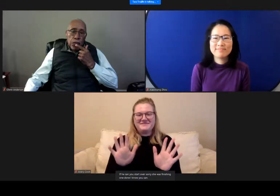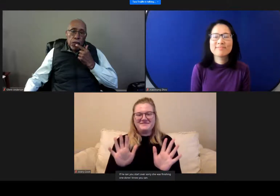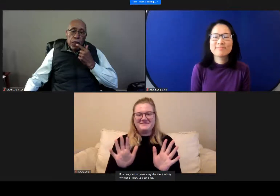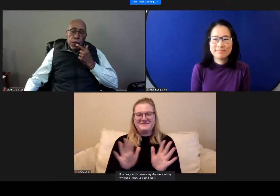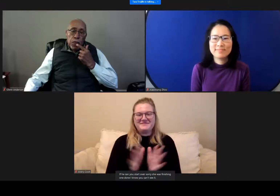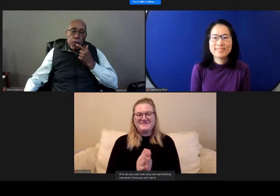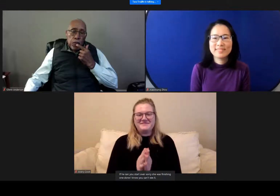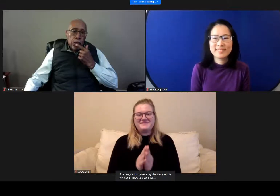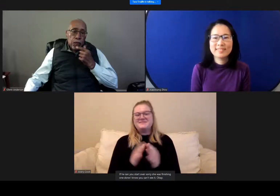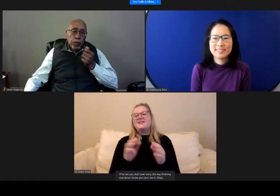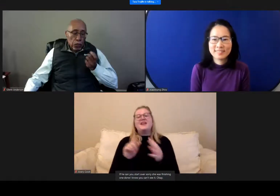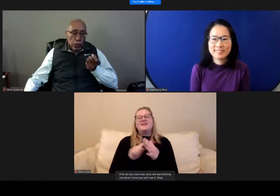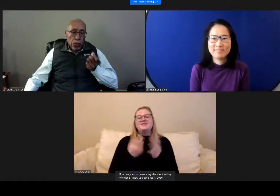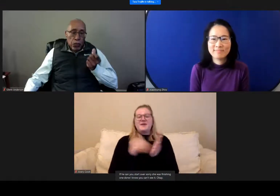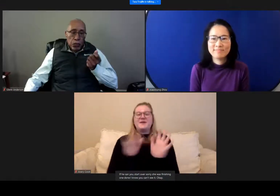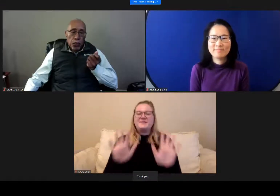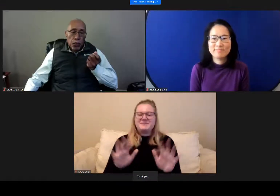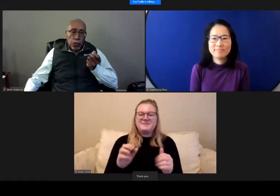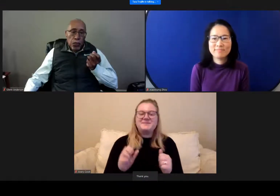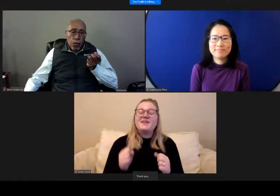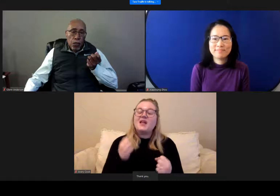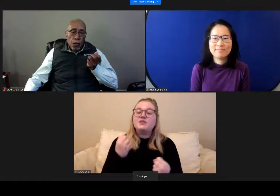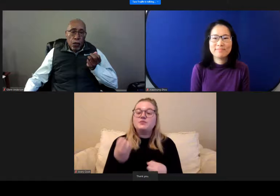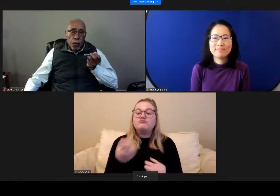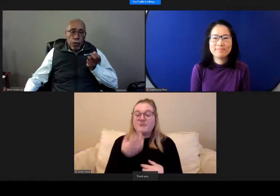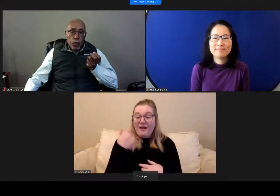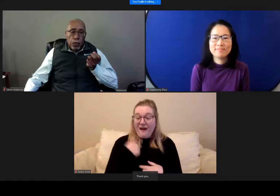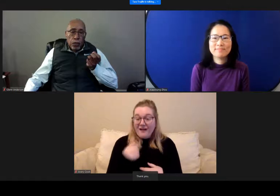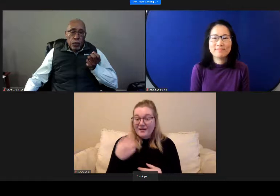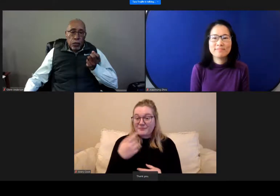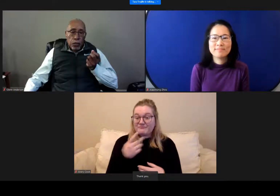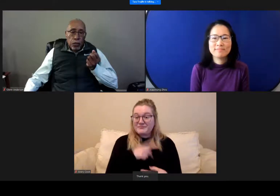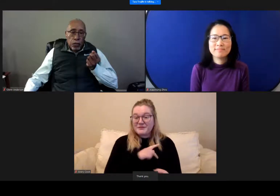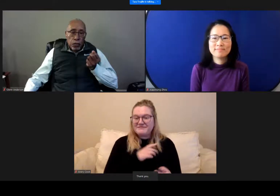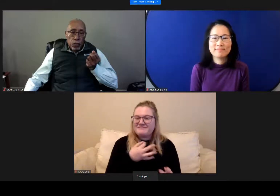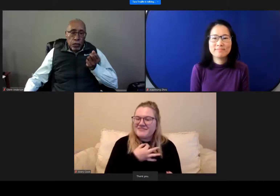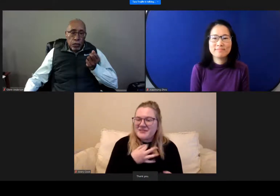see us. Okay, thank you. Go ahead.